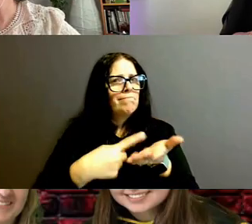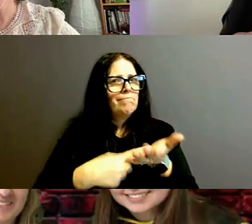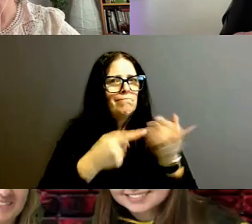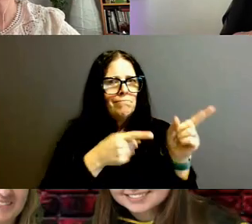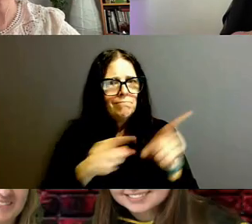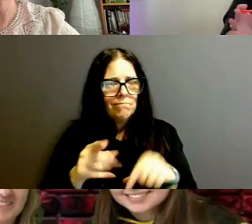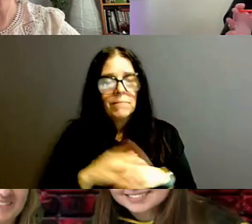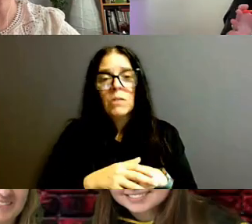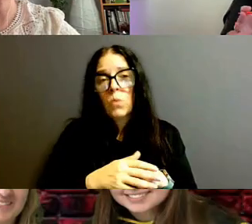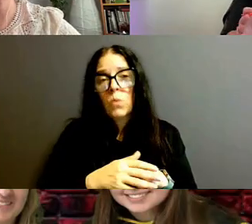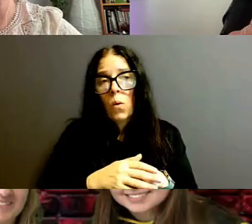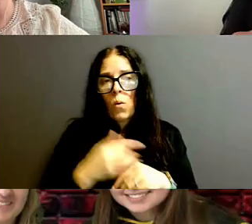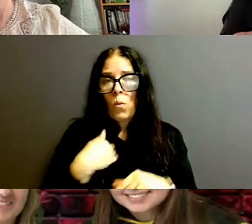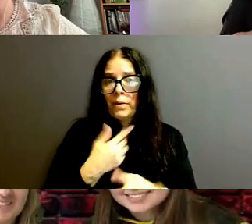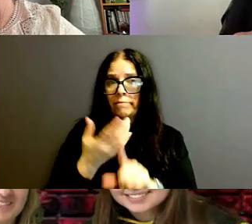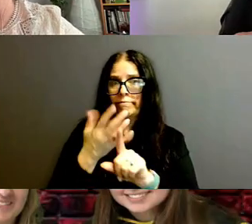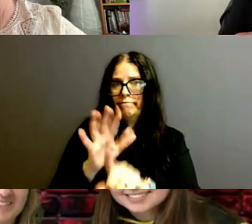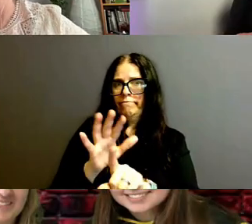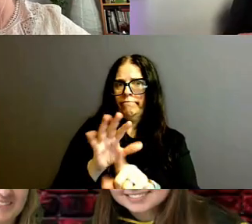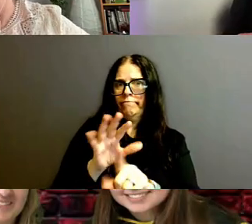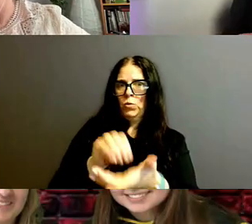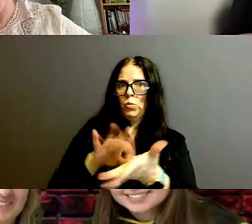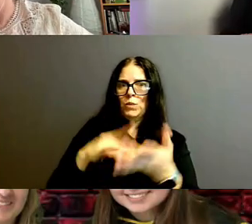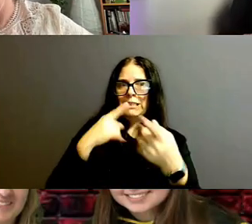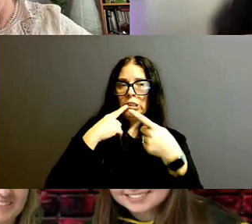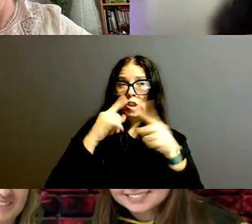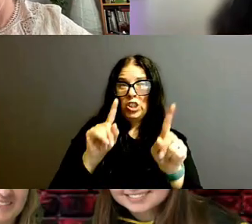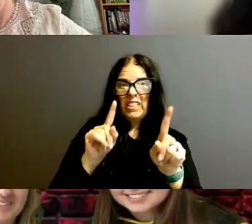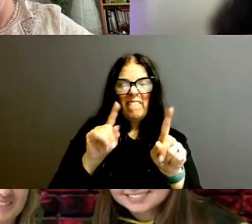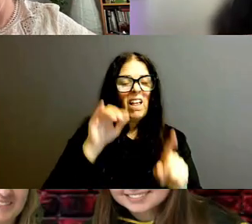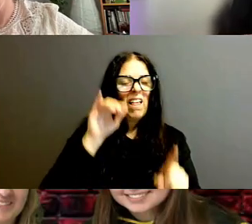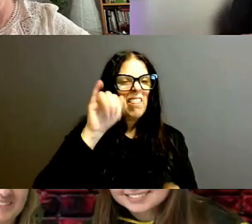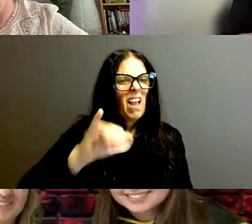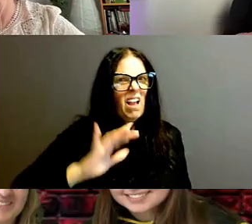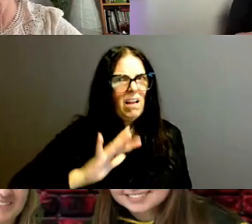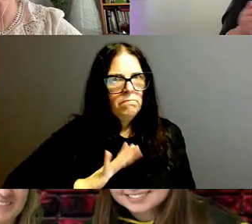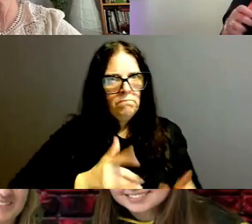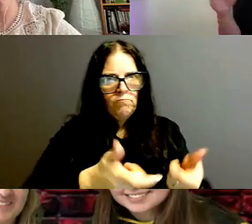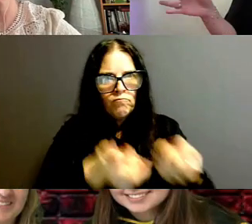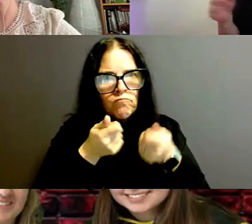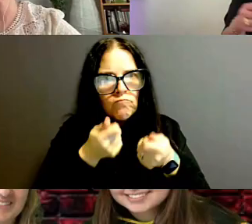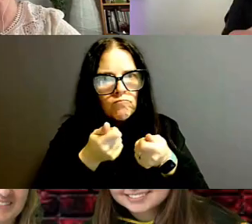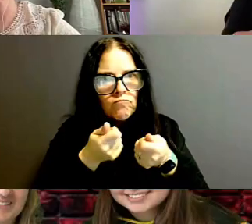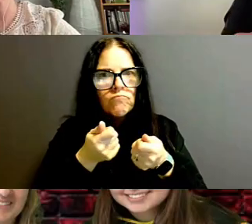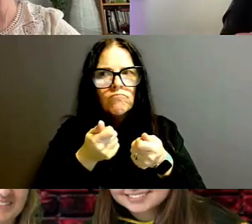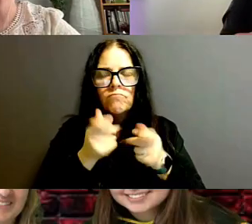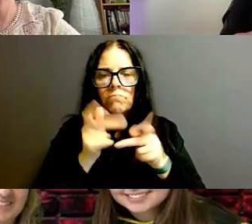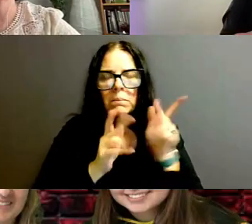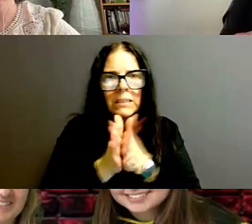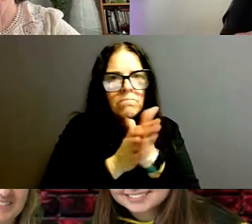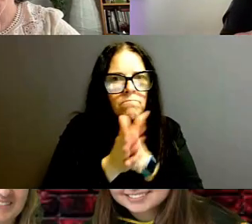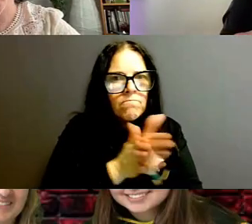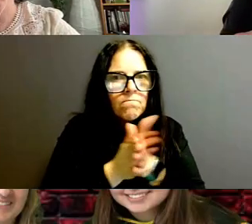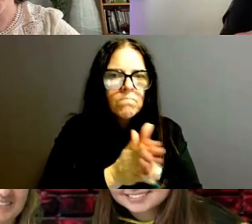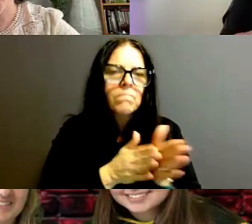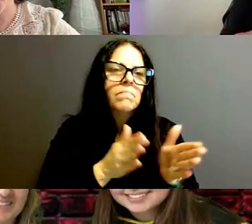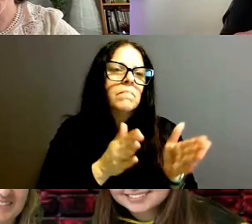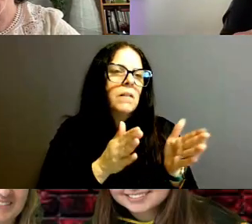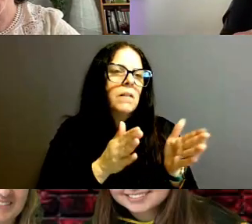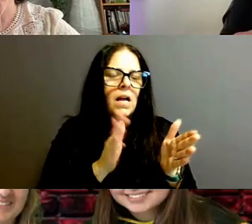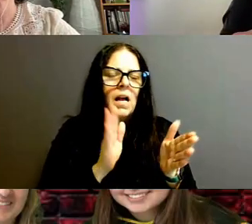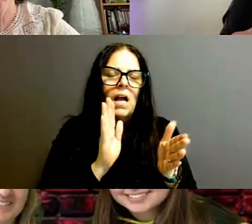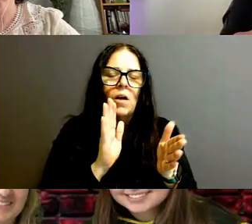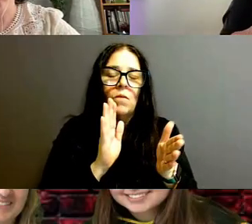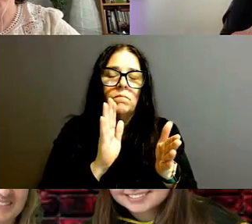student achievements, by far, when you're tracking popularity of stories, and I'll share that a little